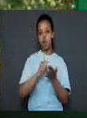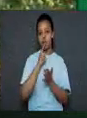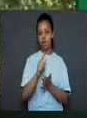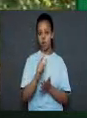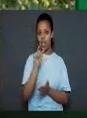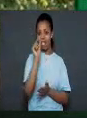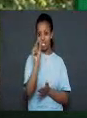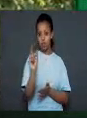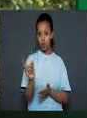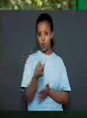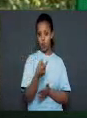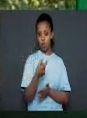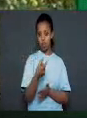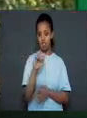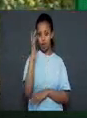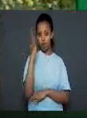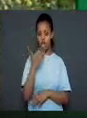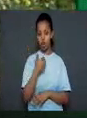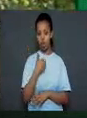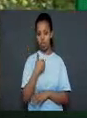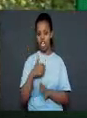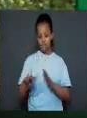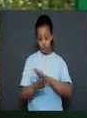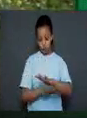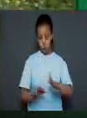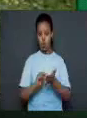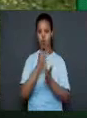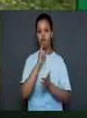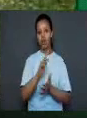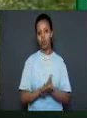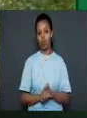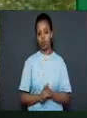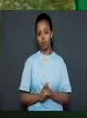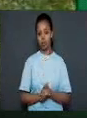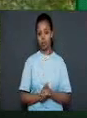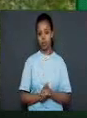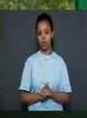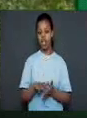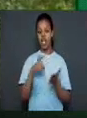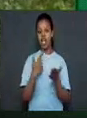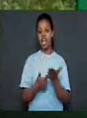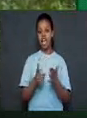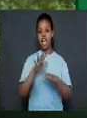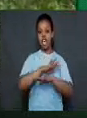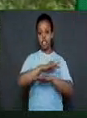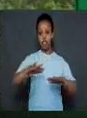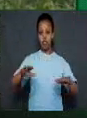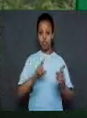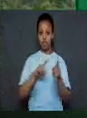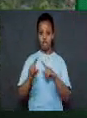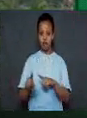small tree layer is underneath the canopy. This layer